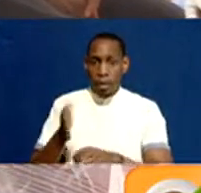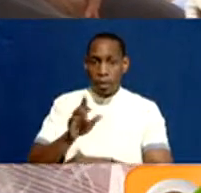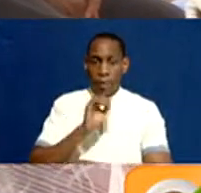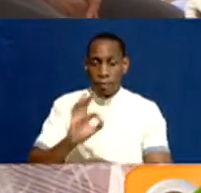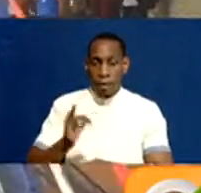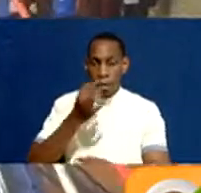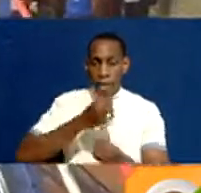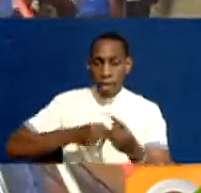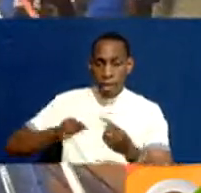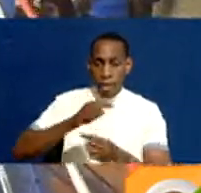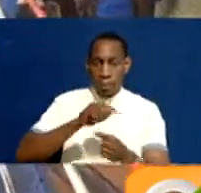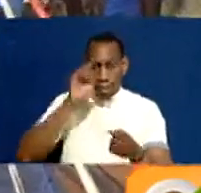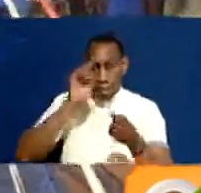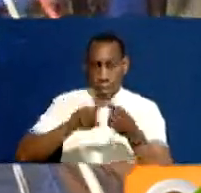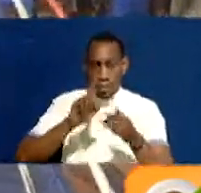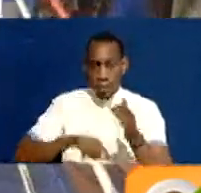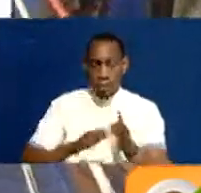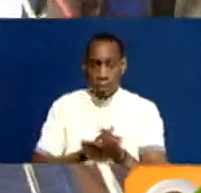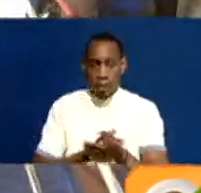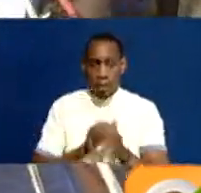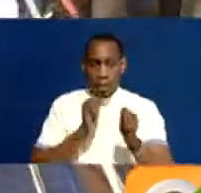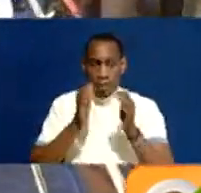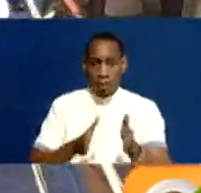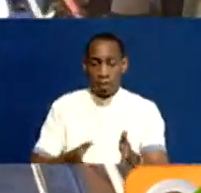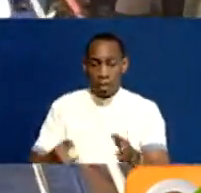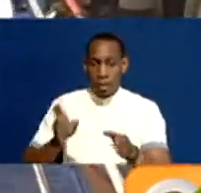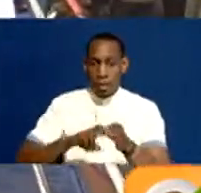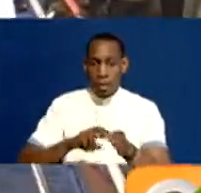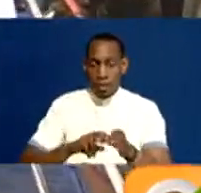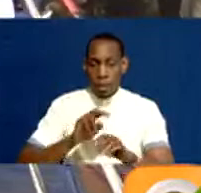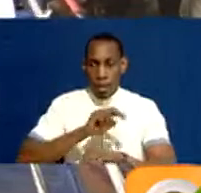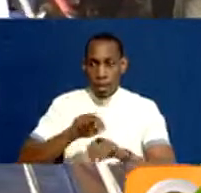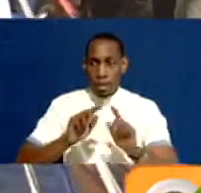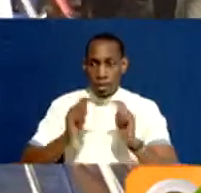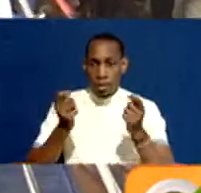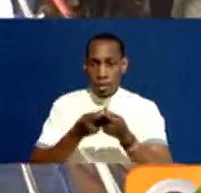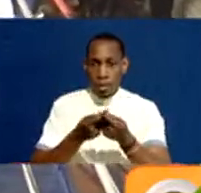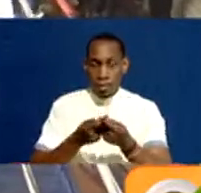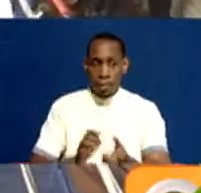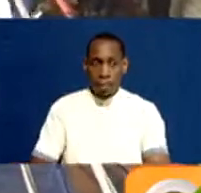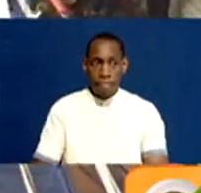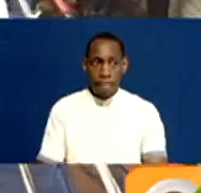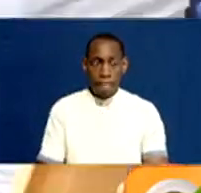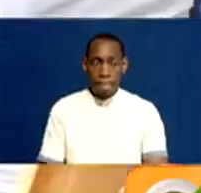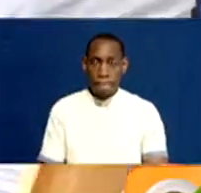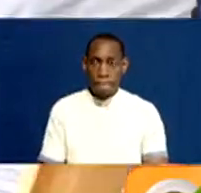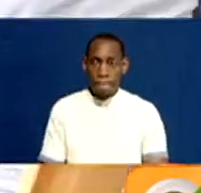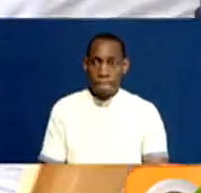the third leg with an aim of getting boxers into the national team, the Hit Squad.